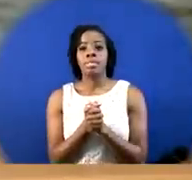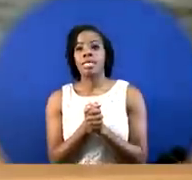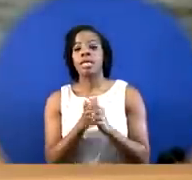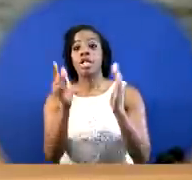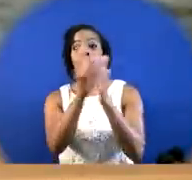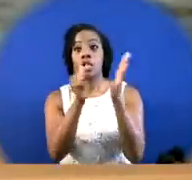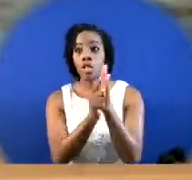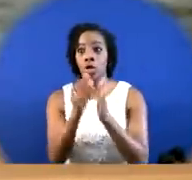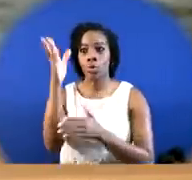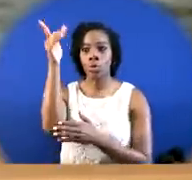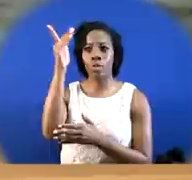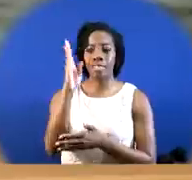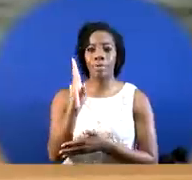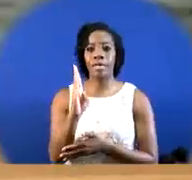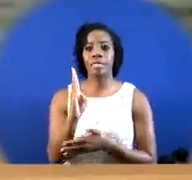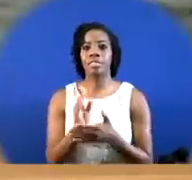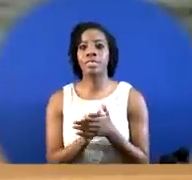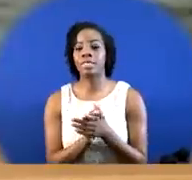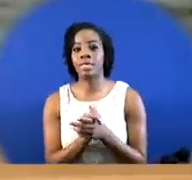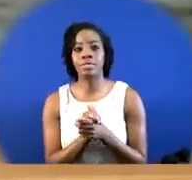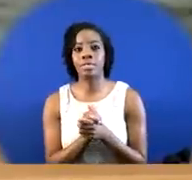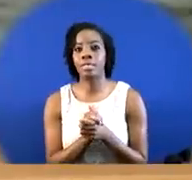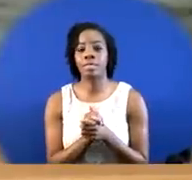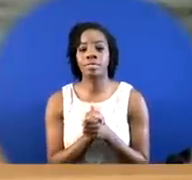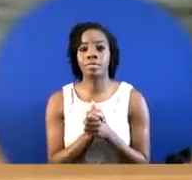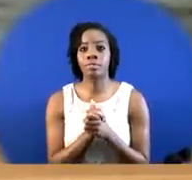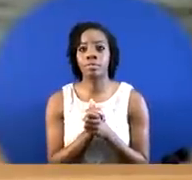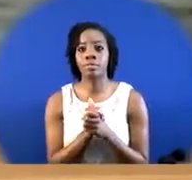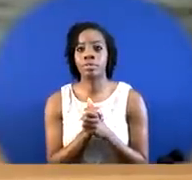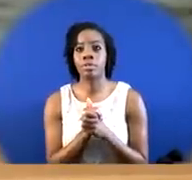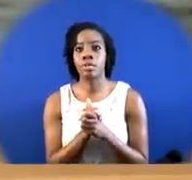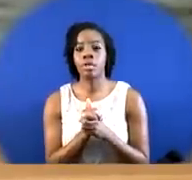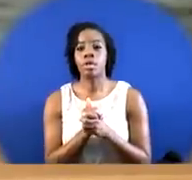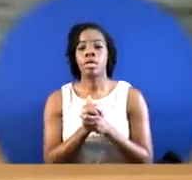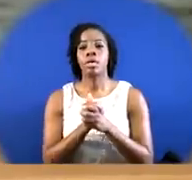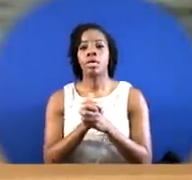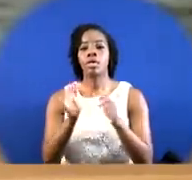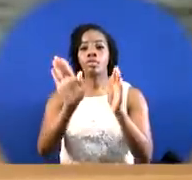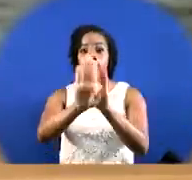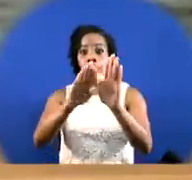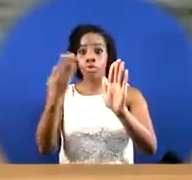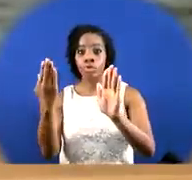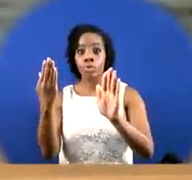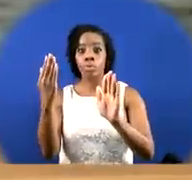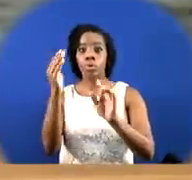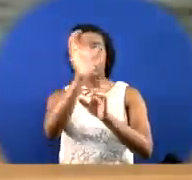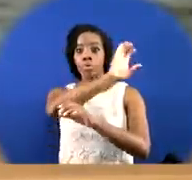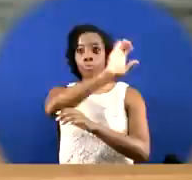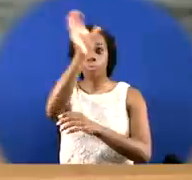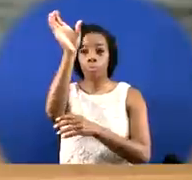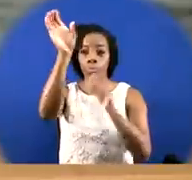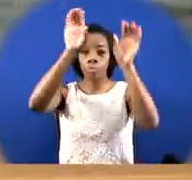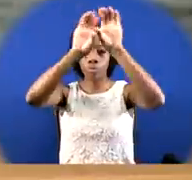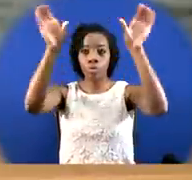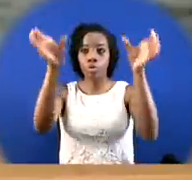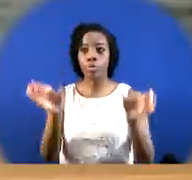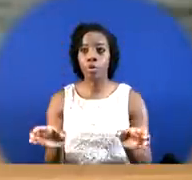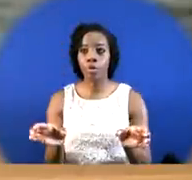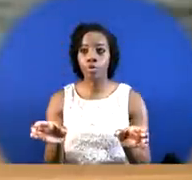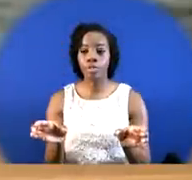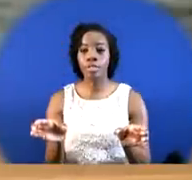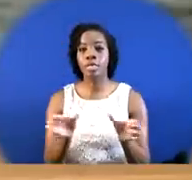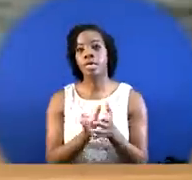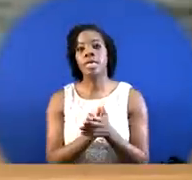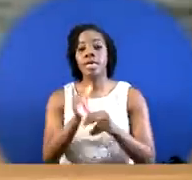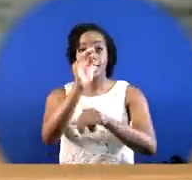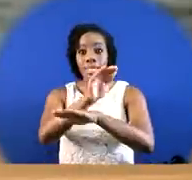put the blood of a lamb on the doorpost of the houses of the people of God. It was on that